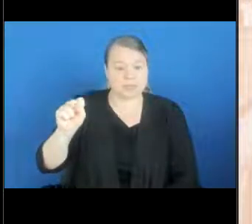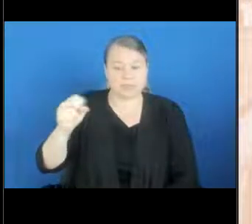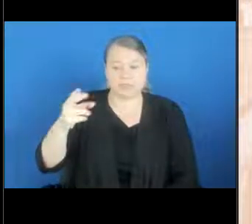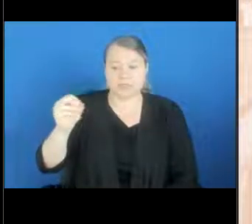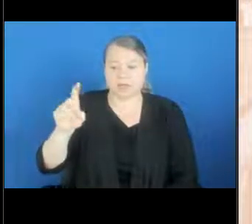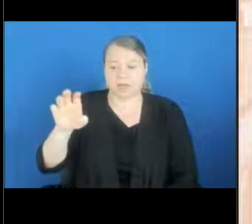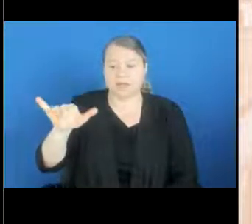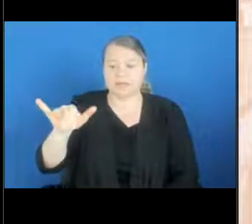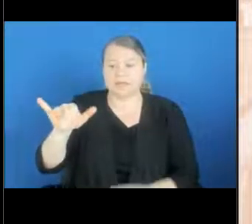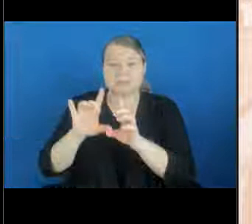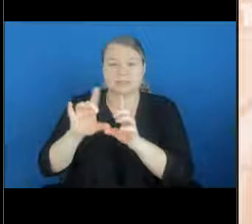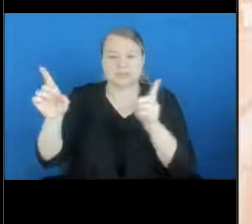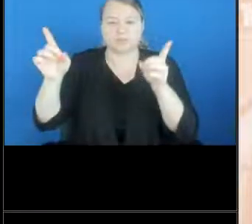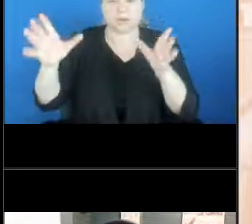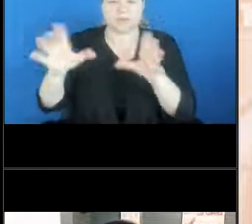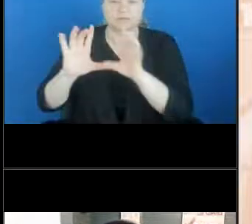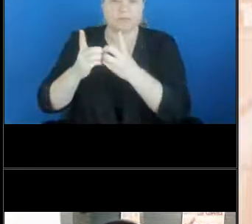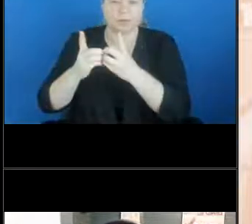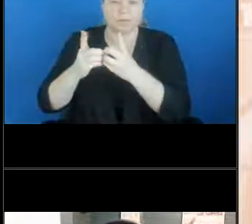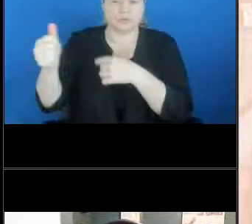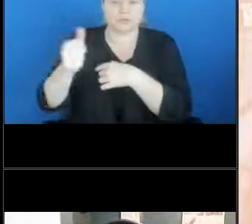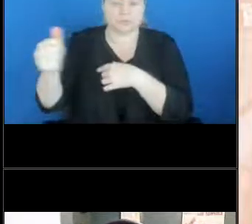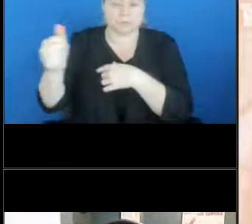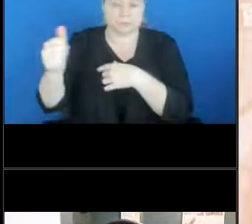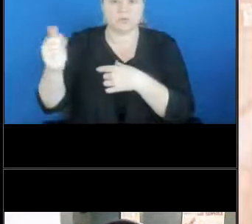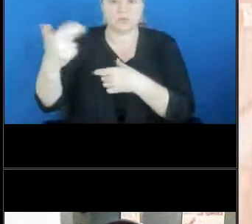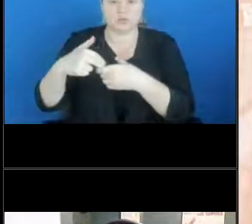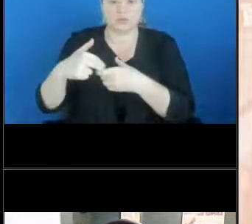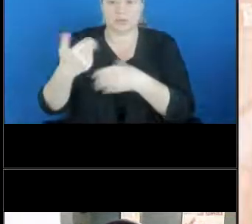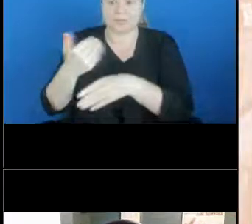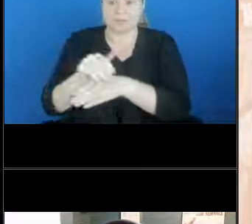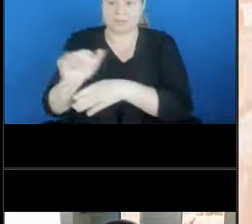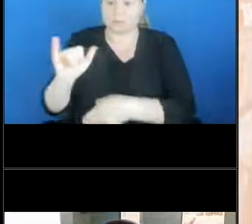Department of Transportation, who has also joined us this evening.